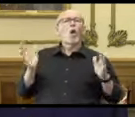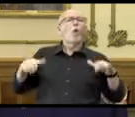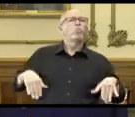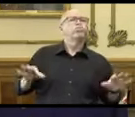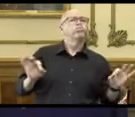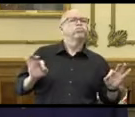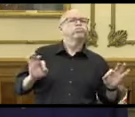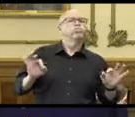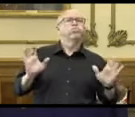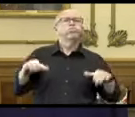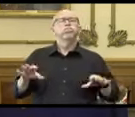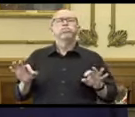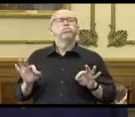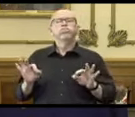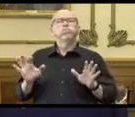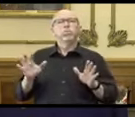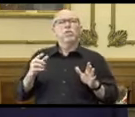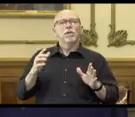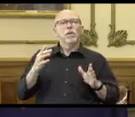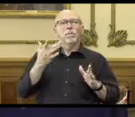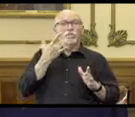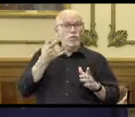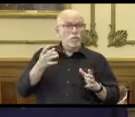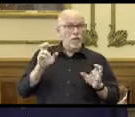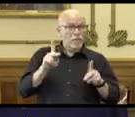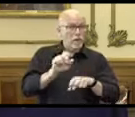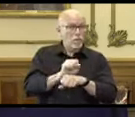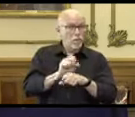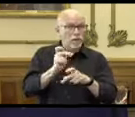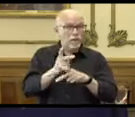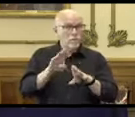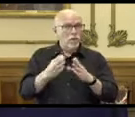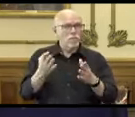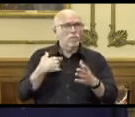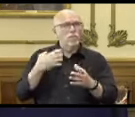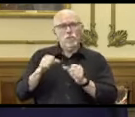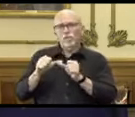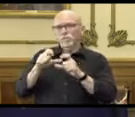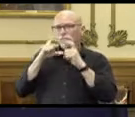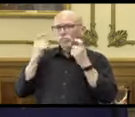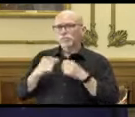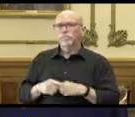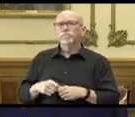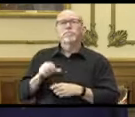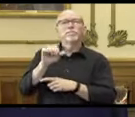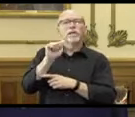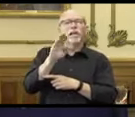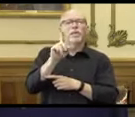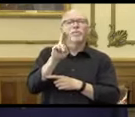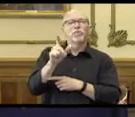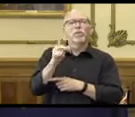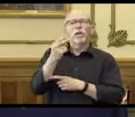of dialing back, going back to work. Abdul Hakeem Shabazz, Indy